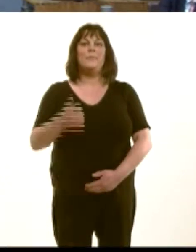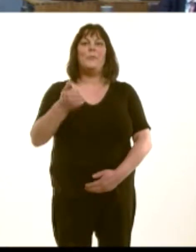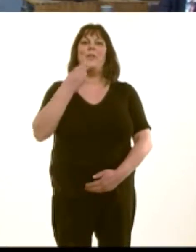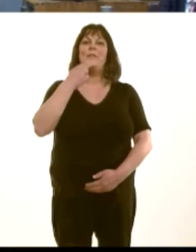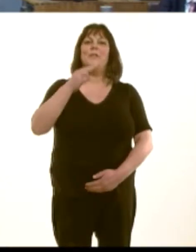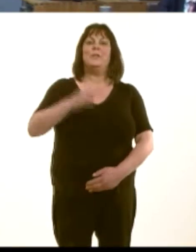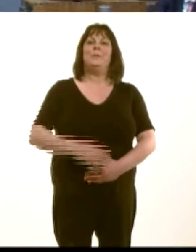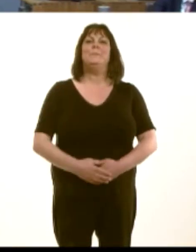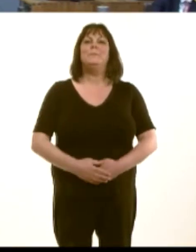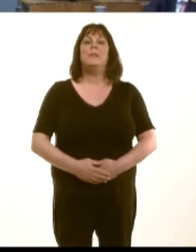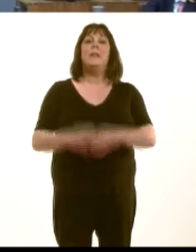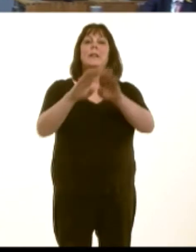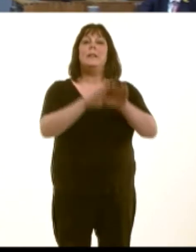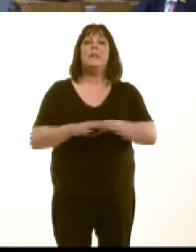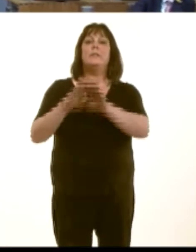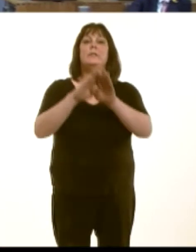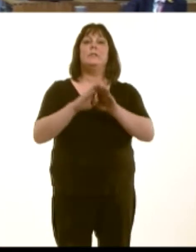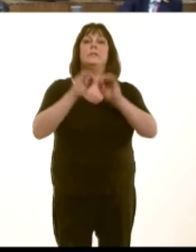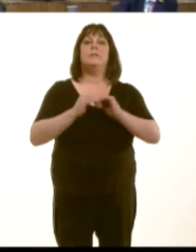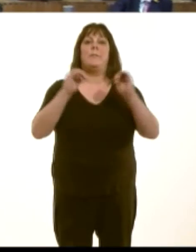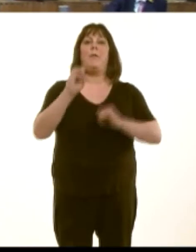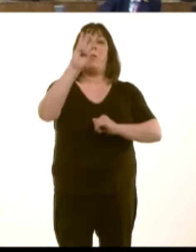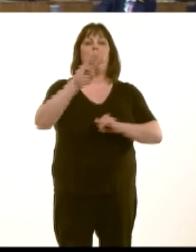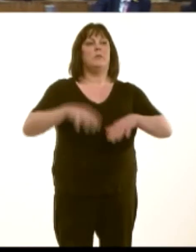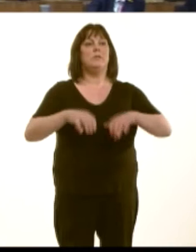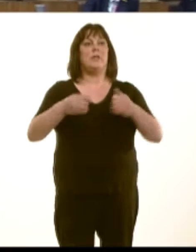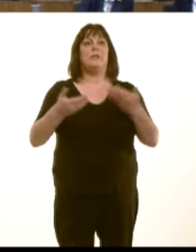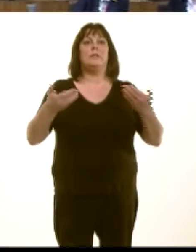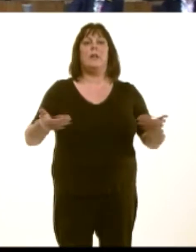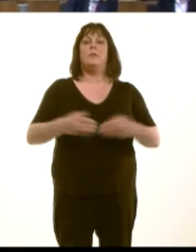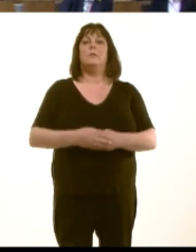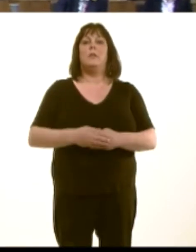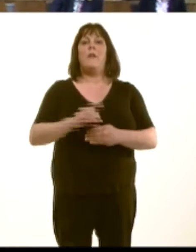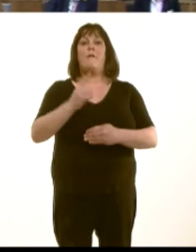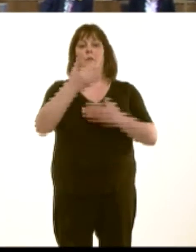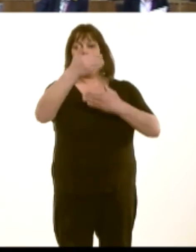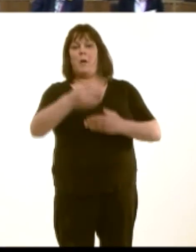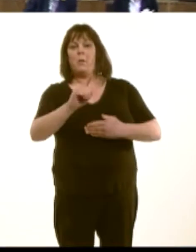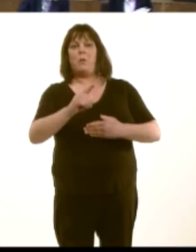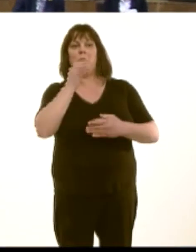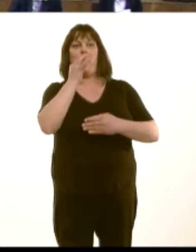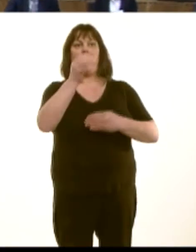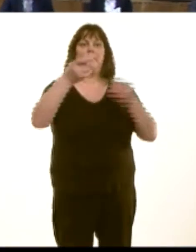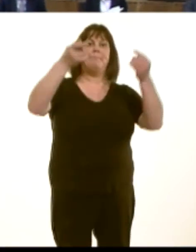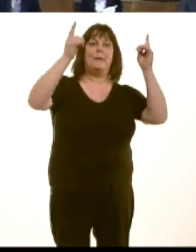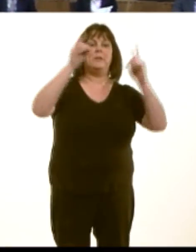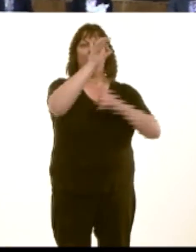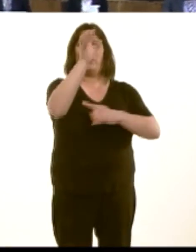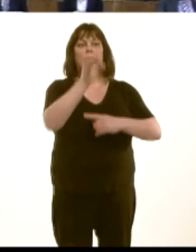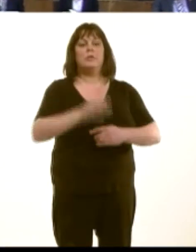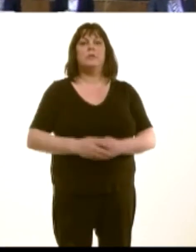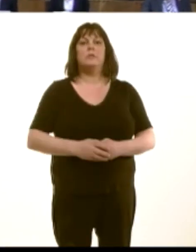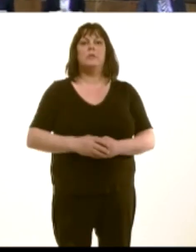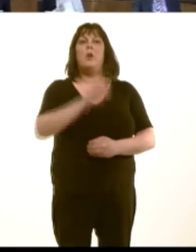Afternoon. National Assembly for Wales is now in session, and the first item this afternoon are questions to the First Minister. And question one is Simon